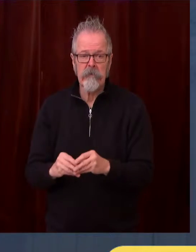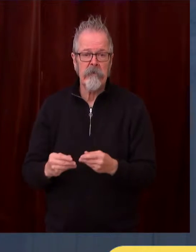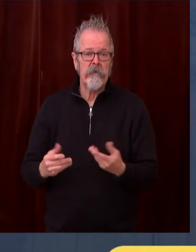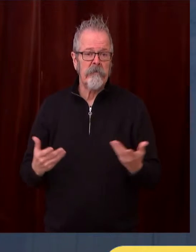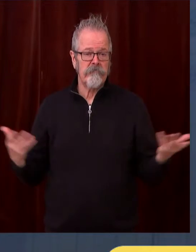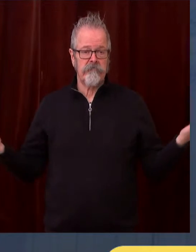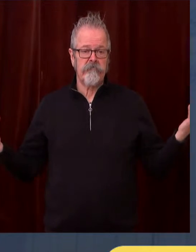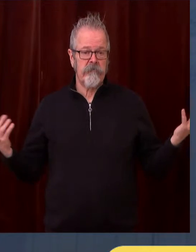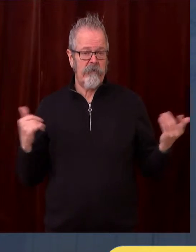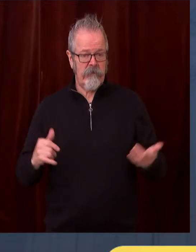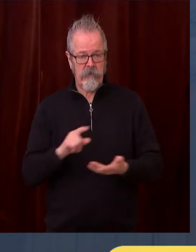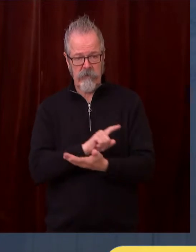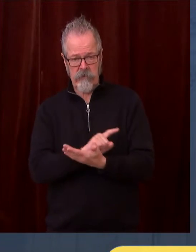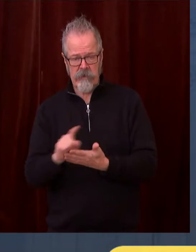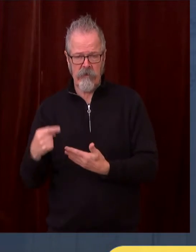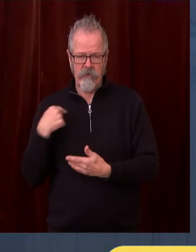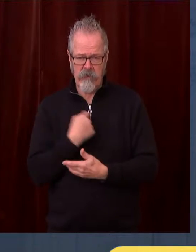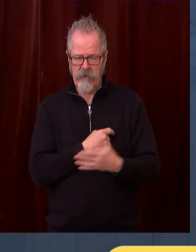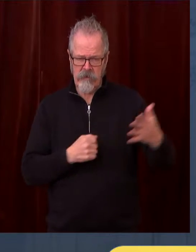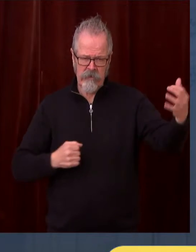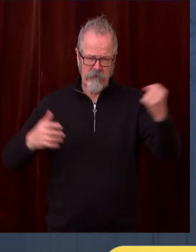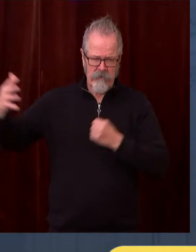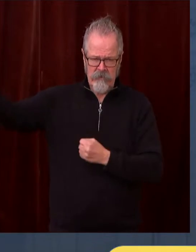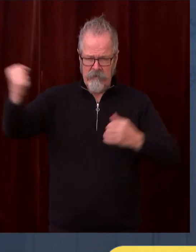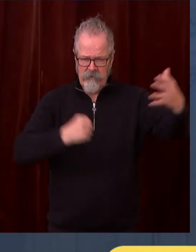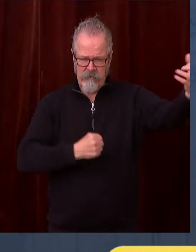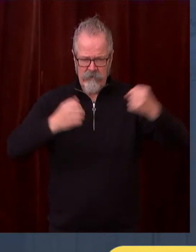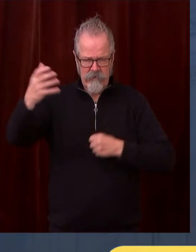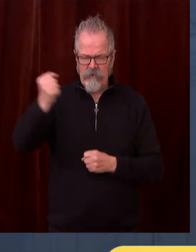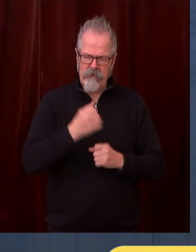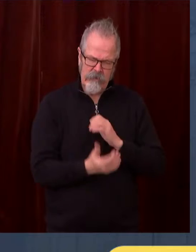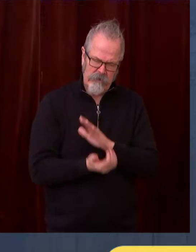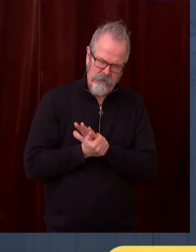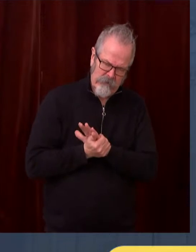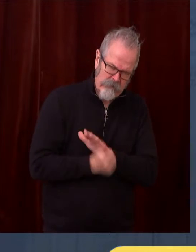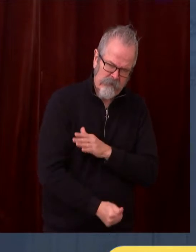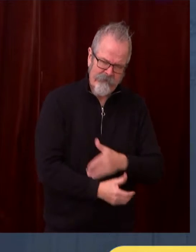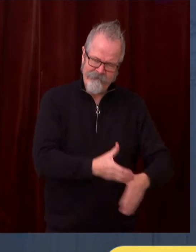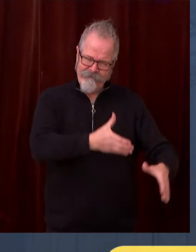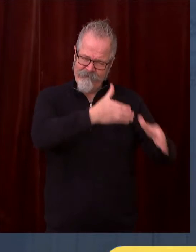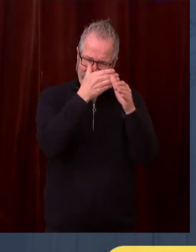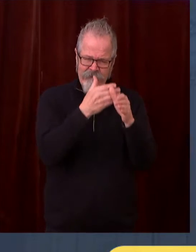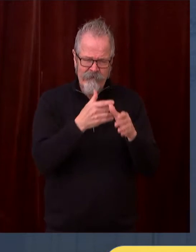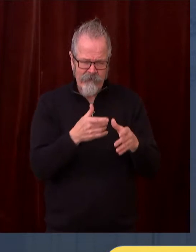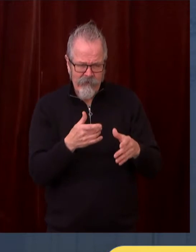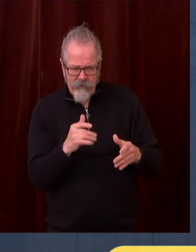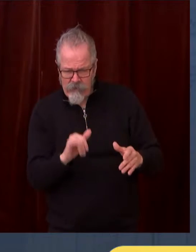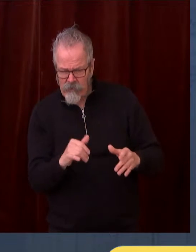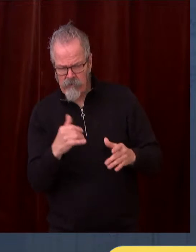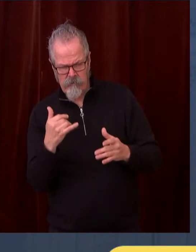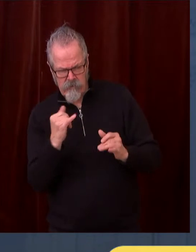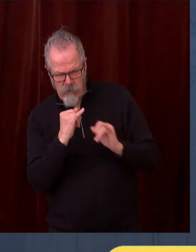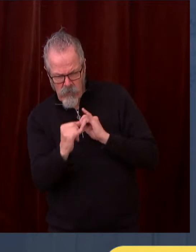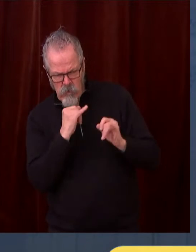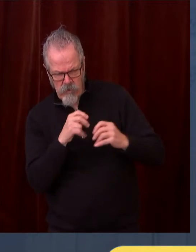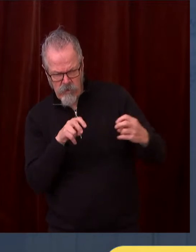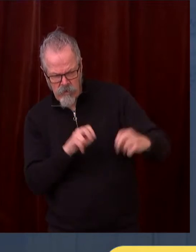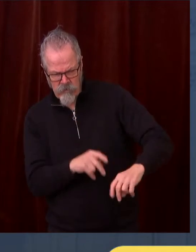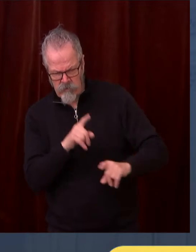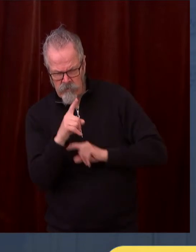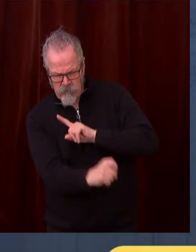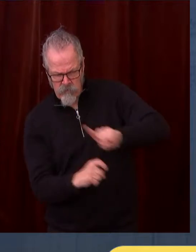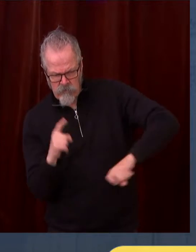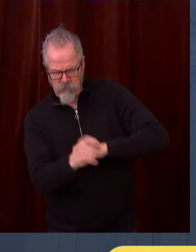different doctors and others to share information about the vaccine. We're doing those types of events in different languages, so people